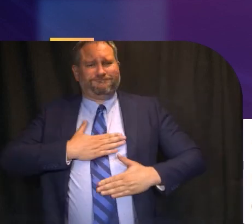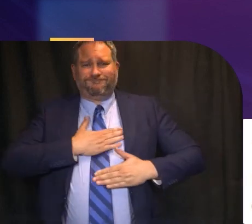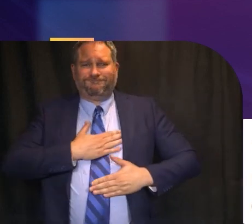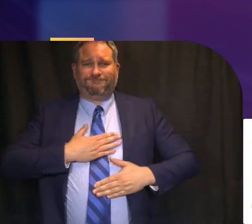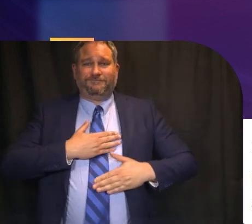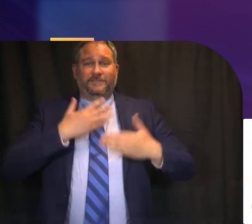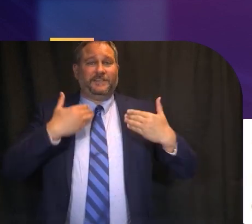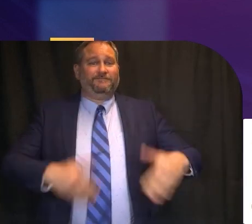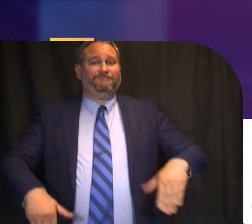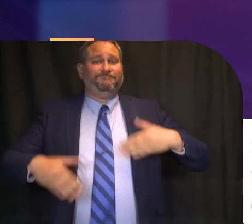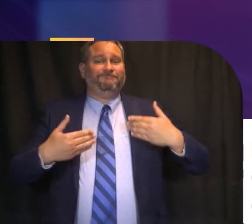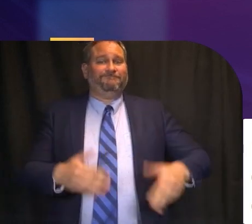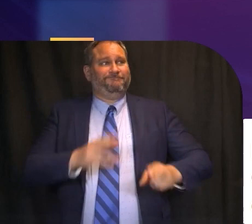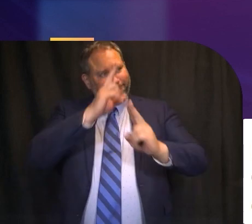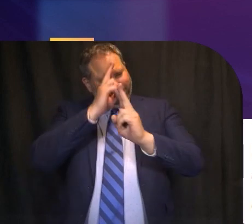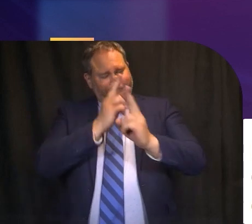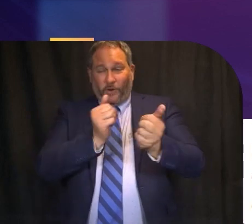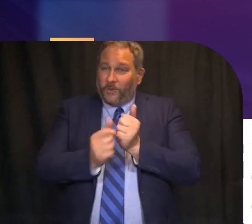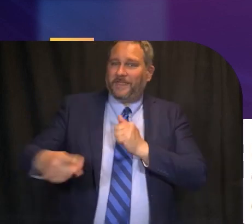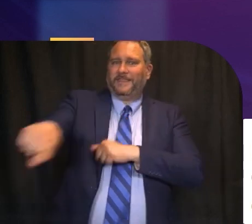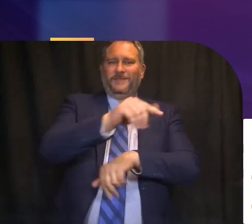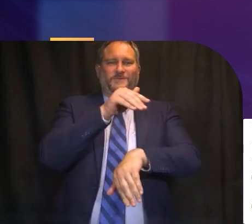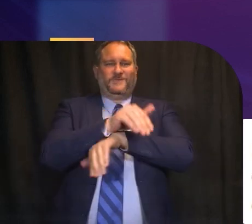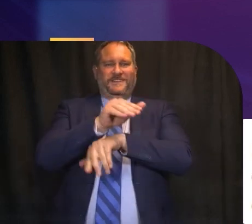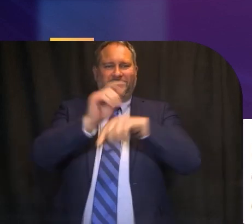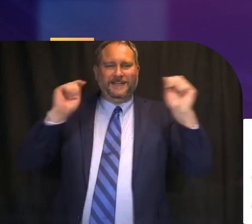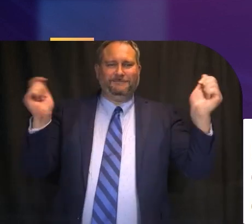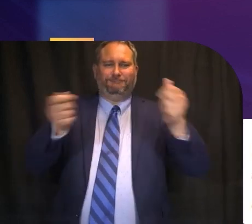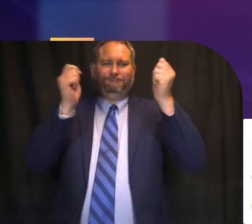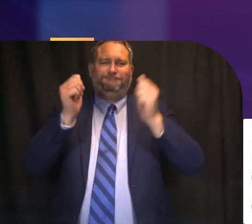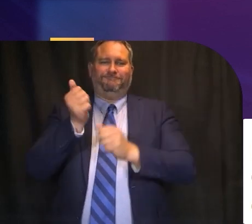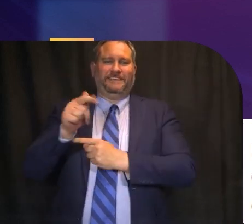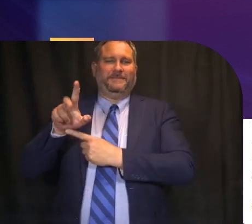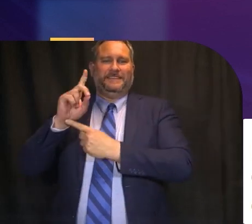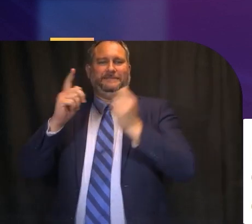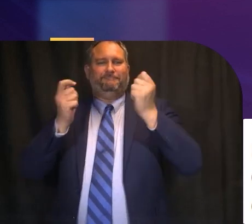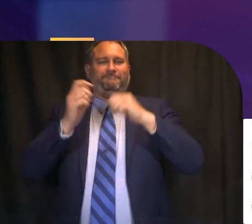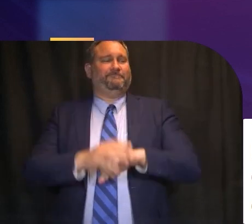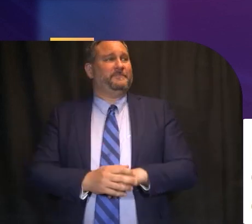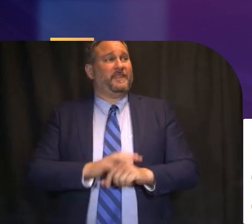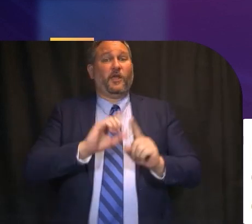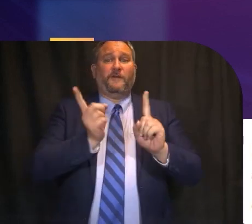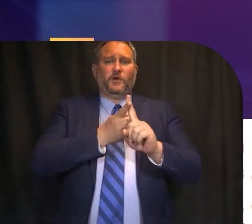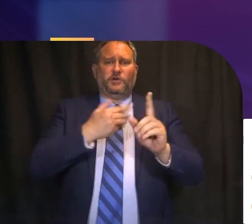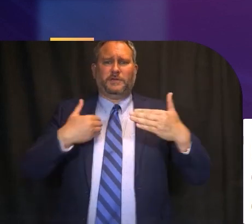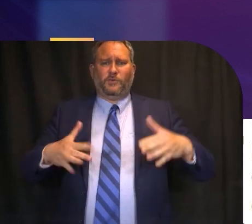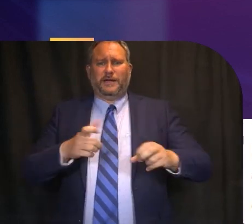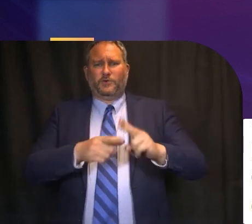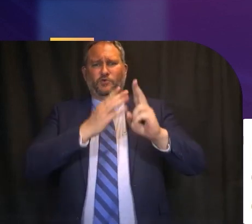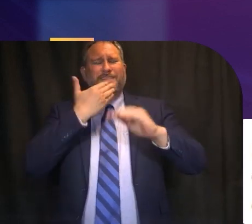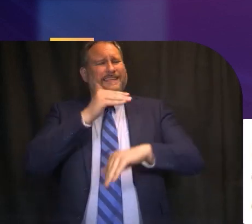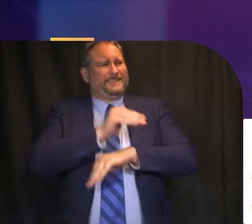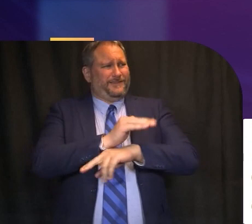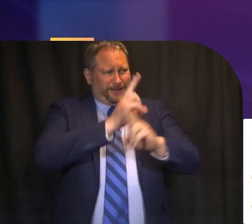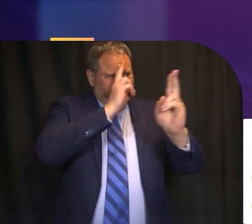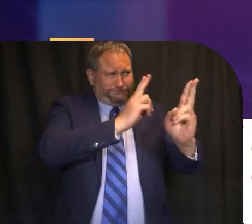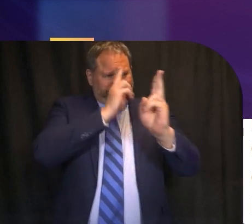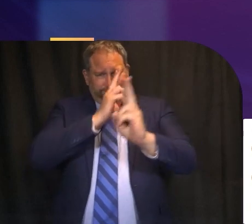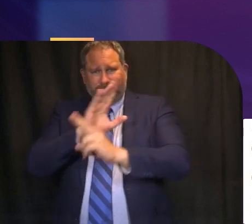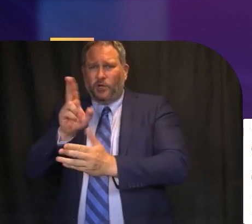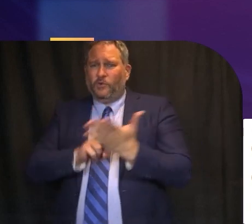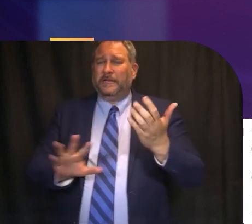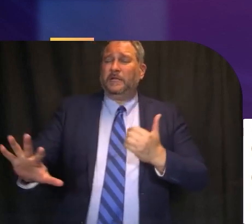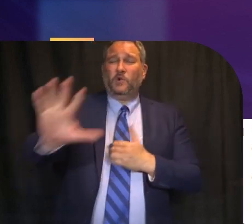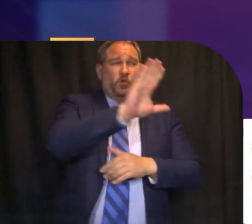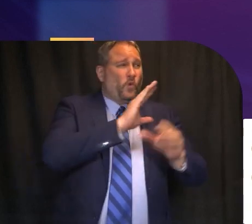and foremost, I want to thank tonight's distinguished honorees. Reading your stories and hearing about your advocacy has been truly amazing. And I'm